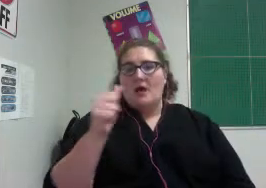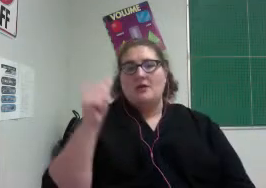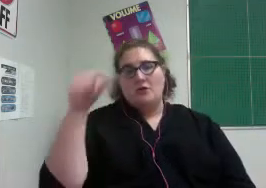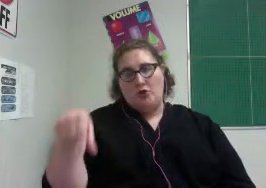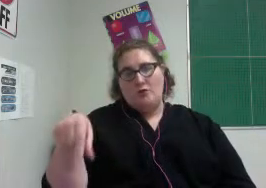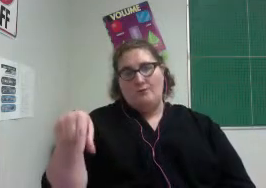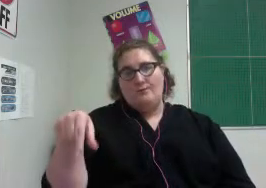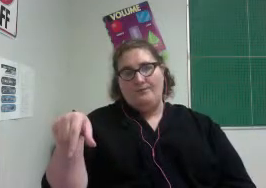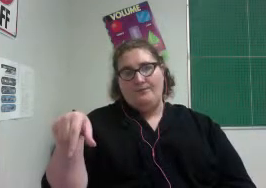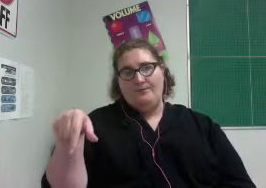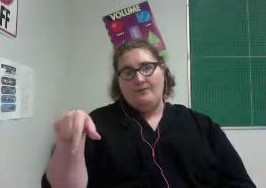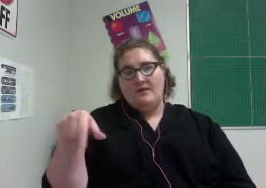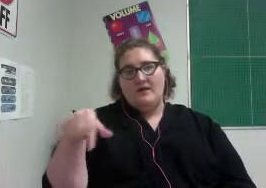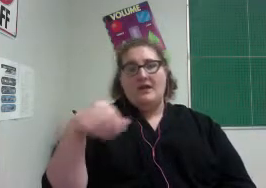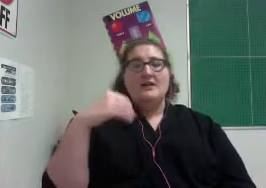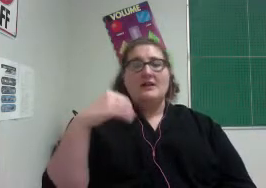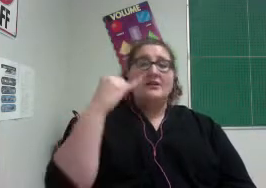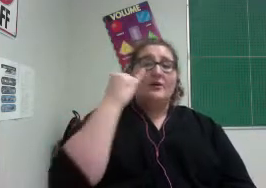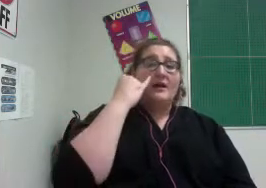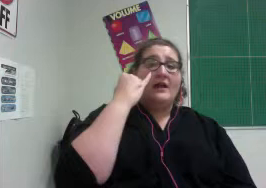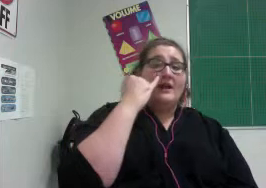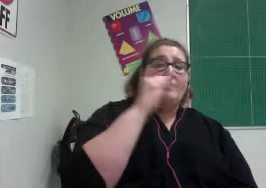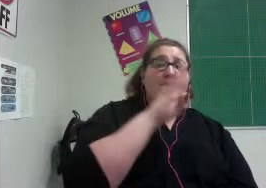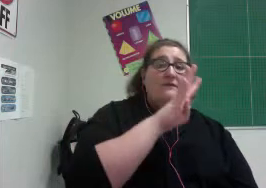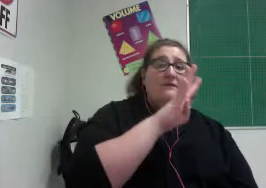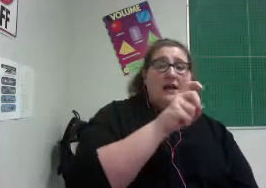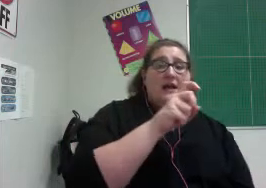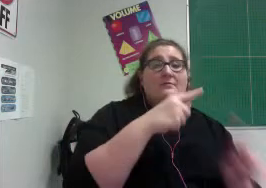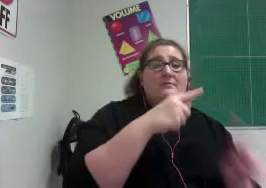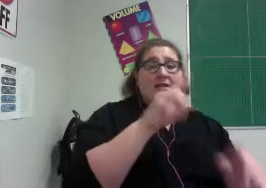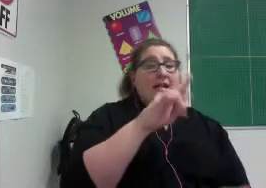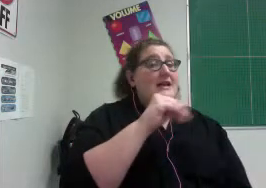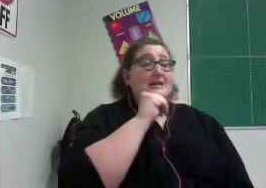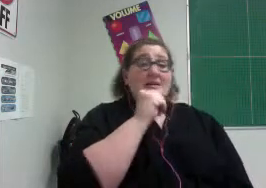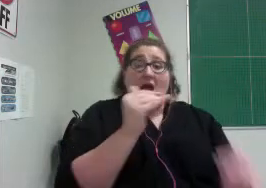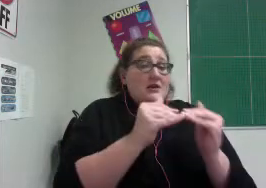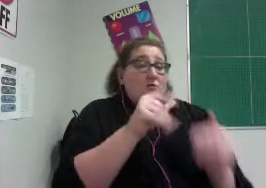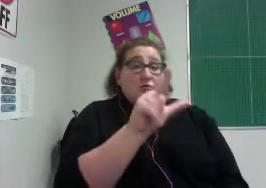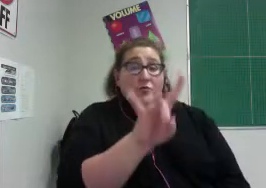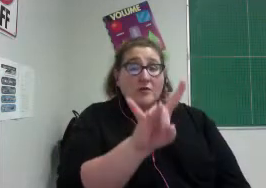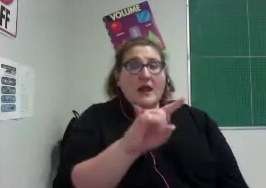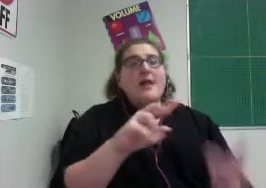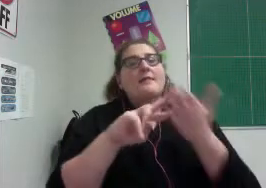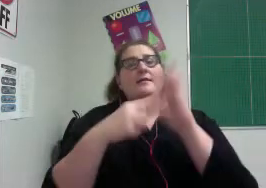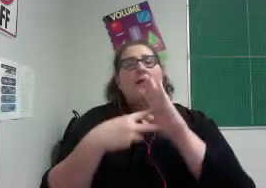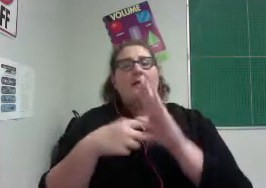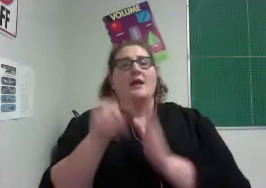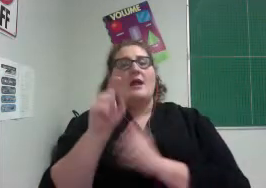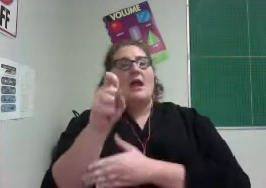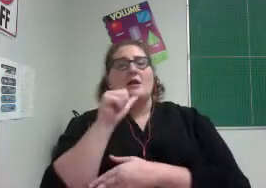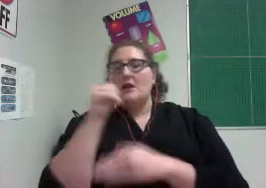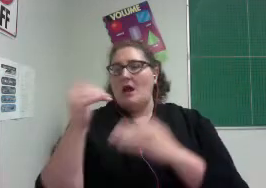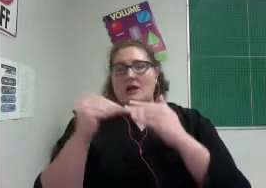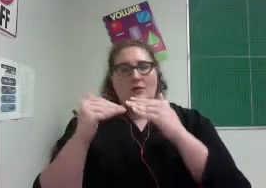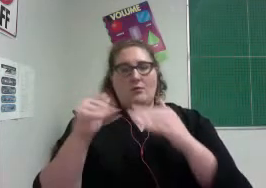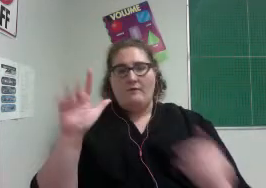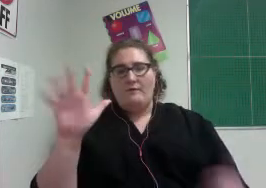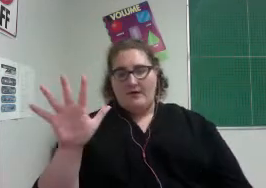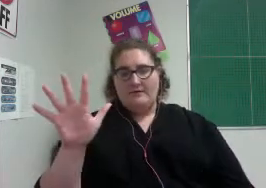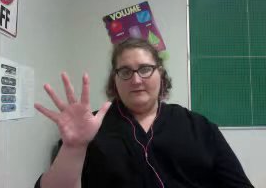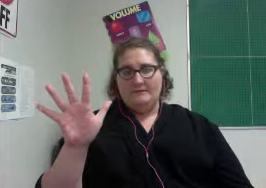then not q. So it says if 4x plus 8 does not equal 28, then x does not equal